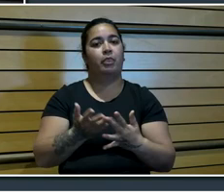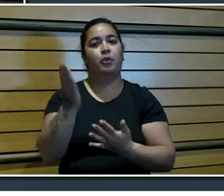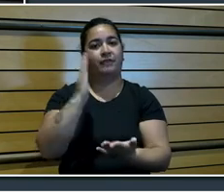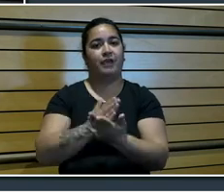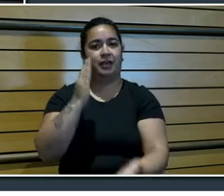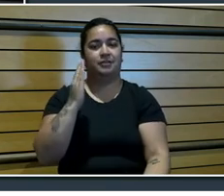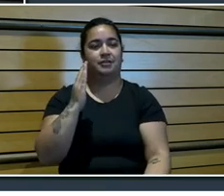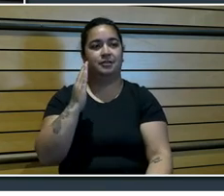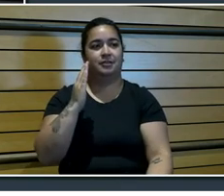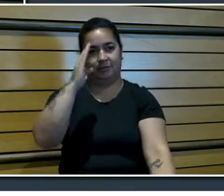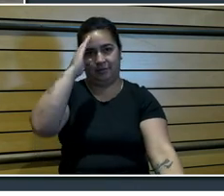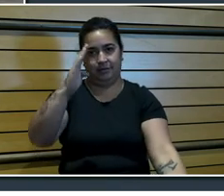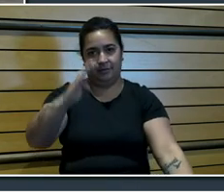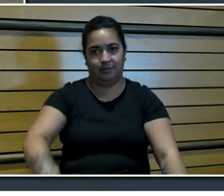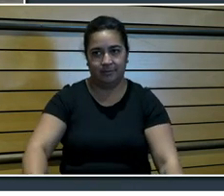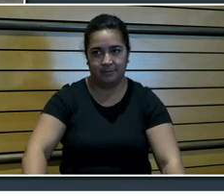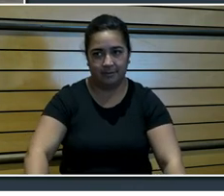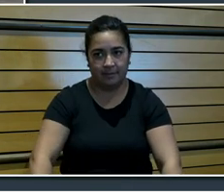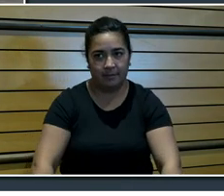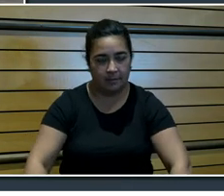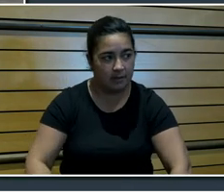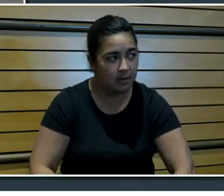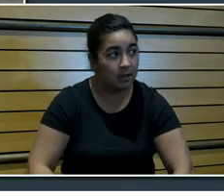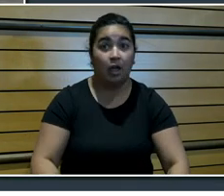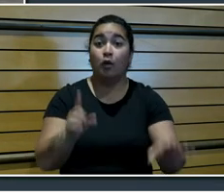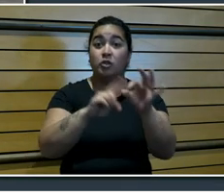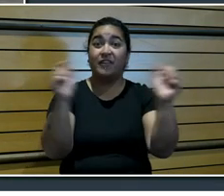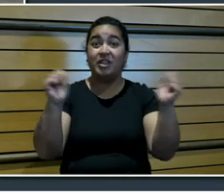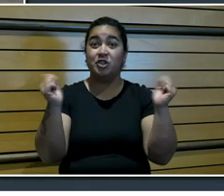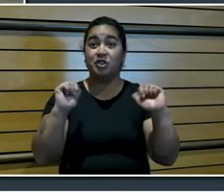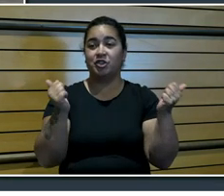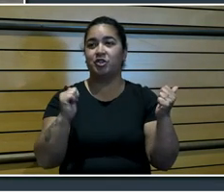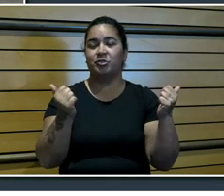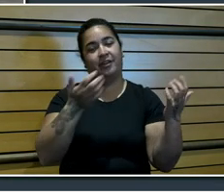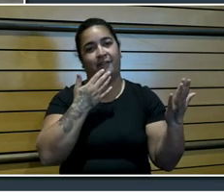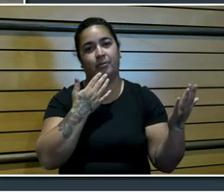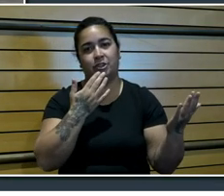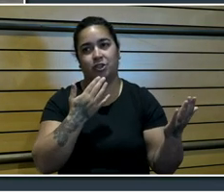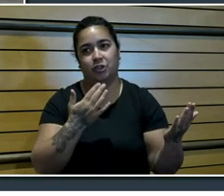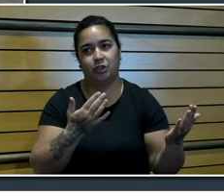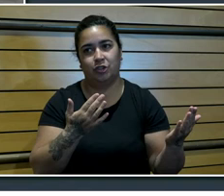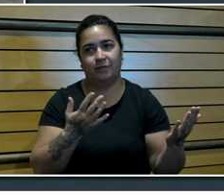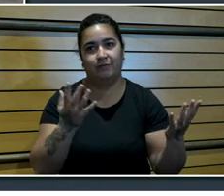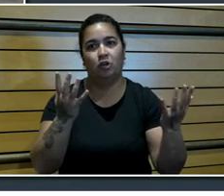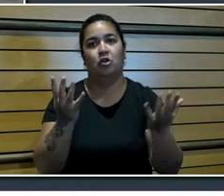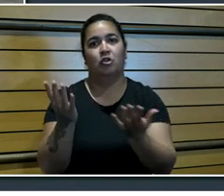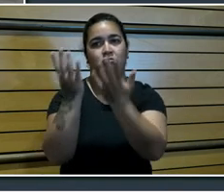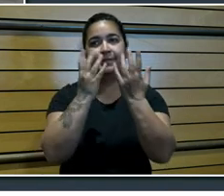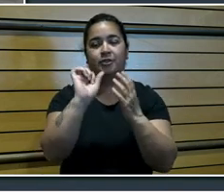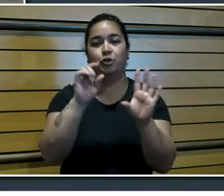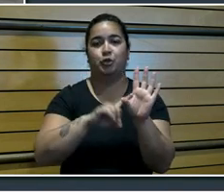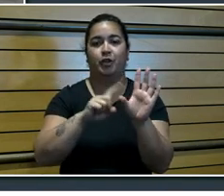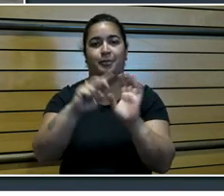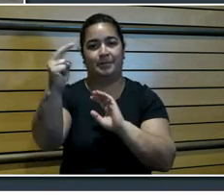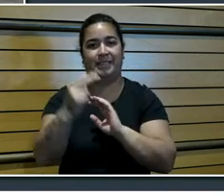ora. Kia ora. There's no further questions. Thank you all very much for bringing your youth perspective to